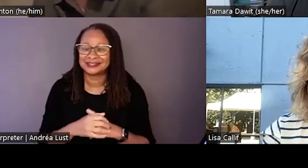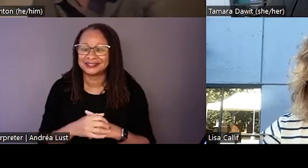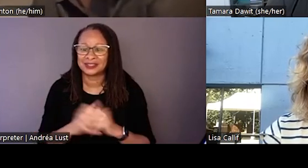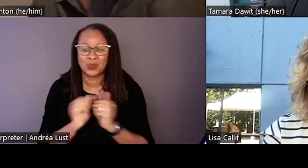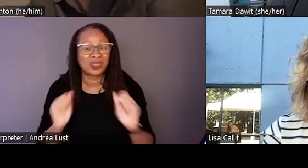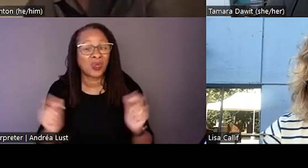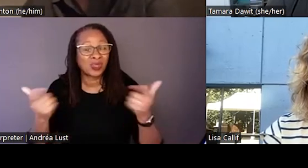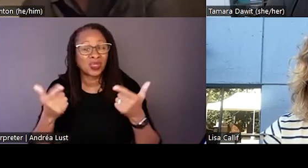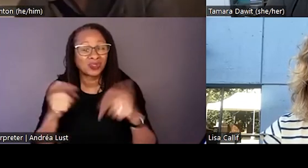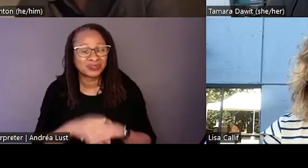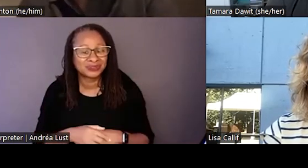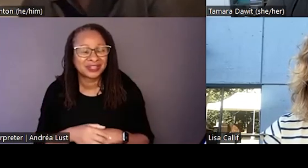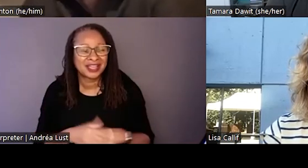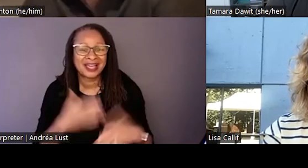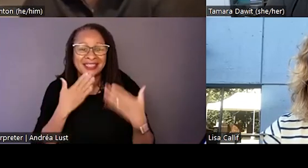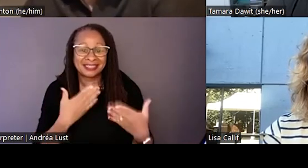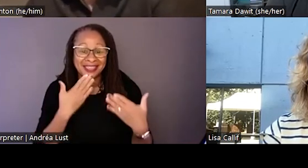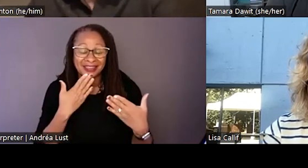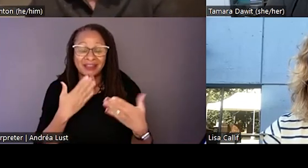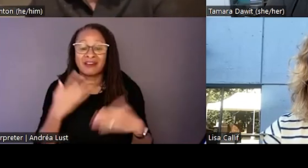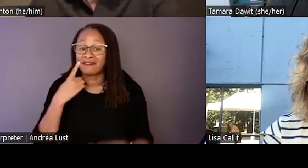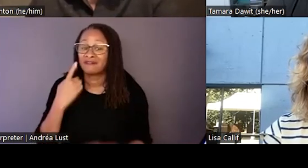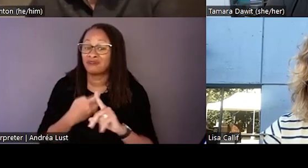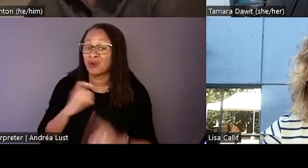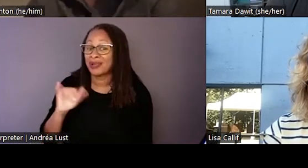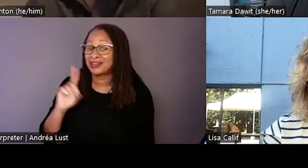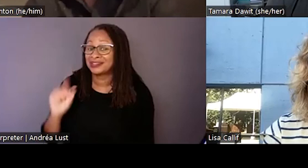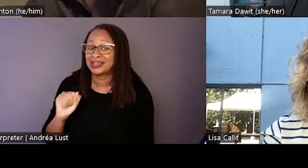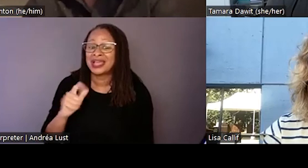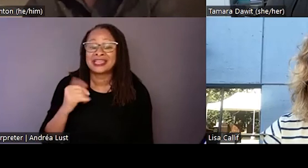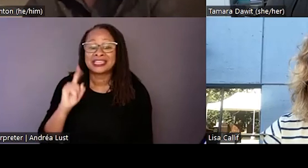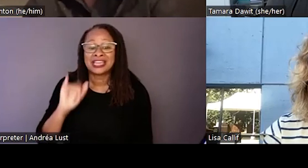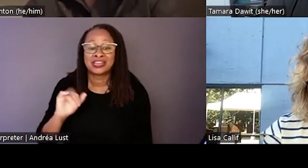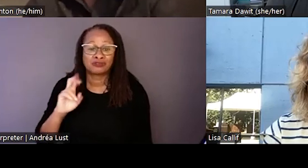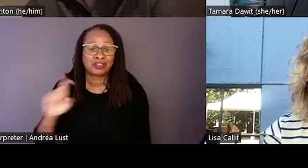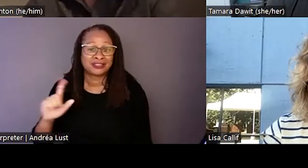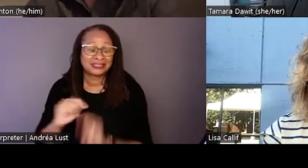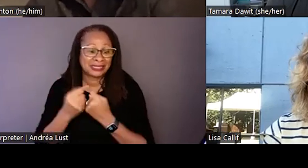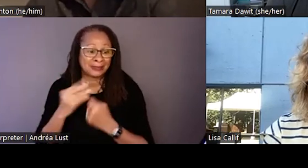of you. I'd like to thank on behalf of IDA, Getting Real team, and myself.